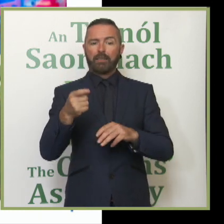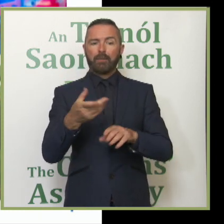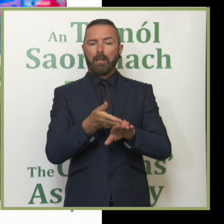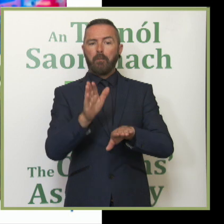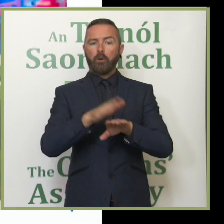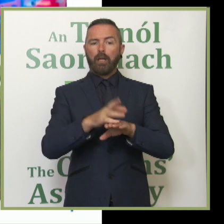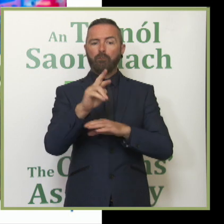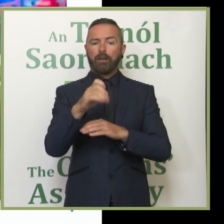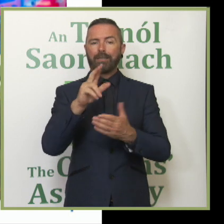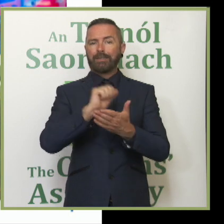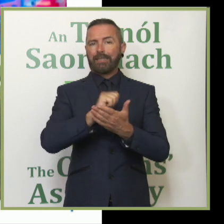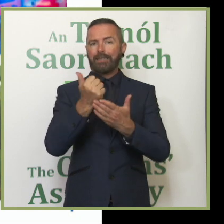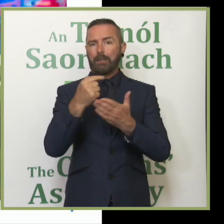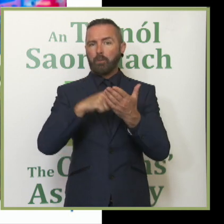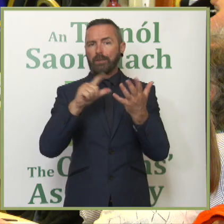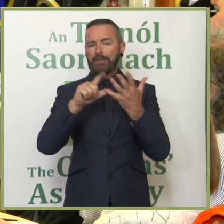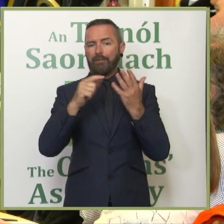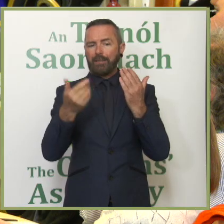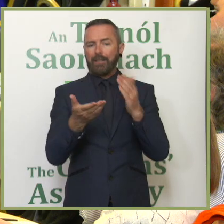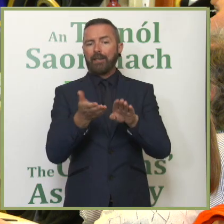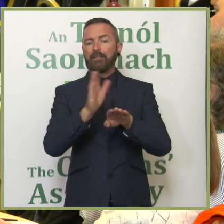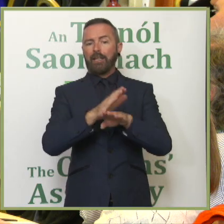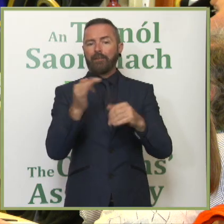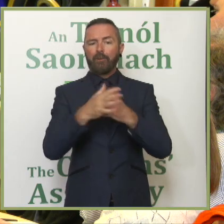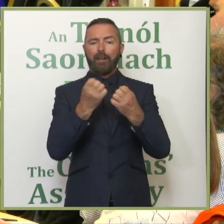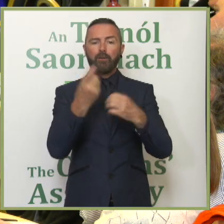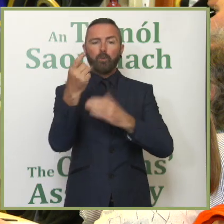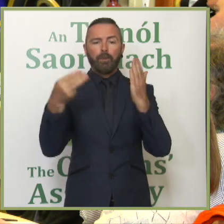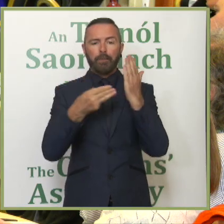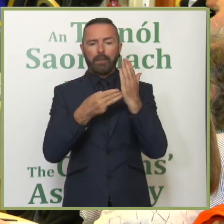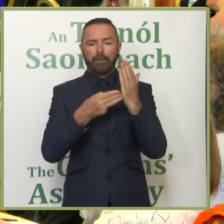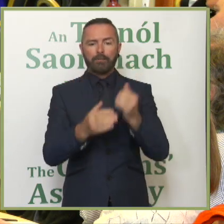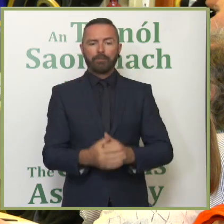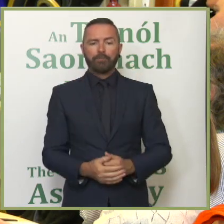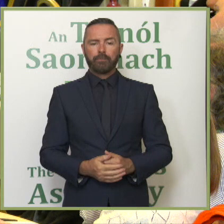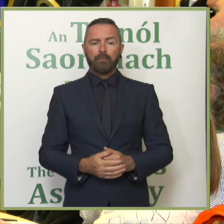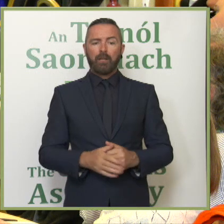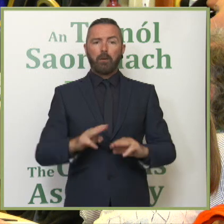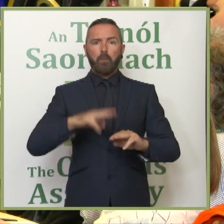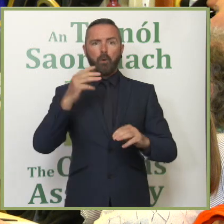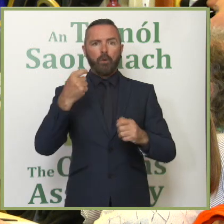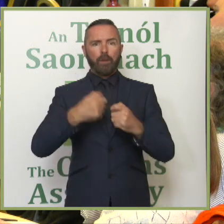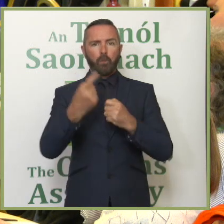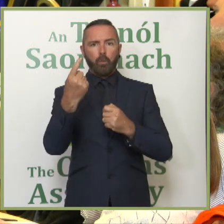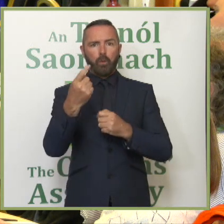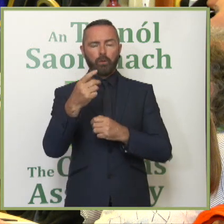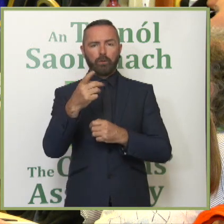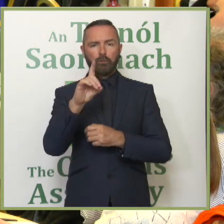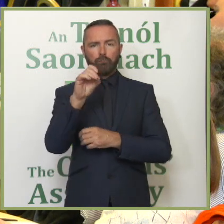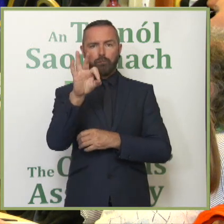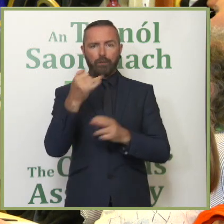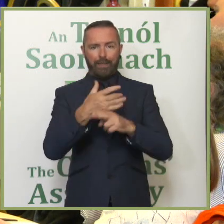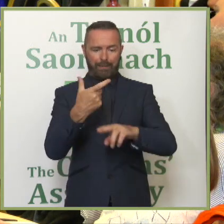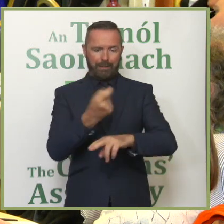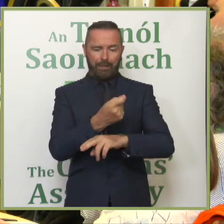rate of 16.7 deaths per million. Polydrug toxicity, so the use of more than one substance at the same time, is the norm,